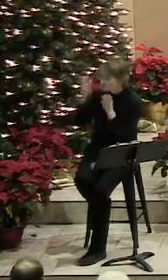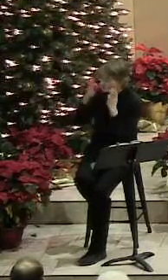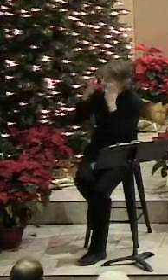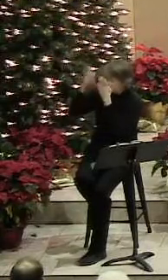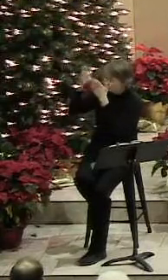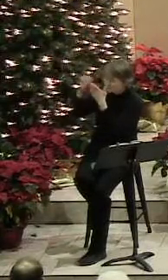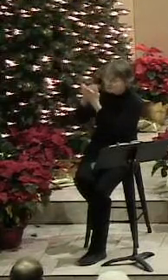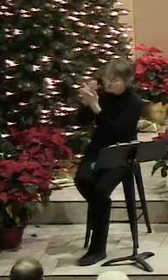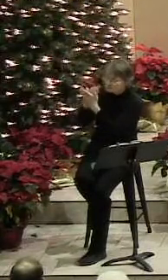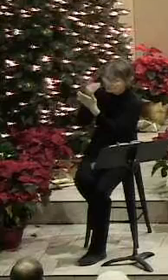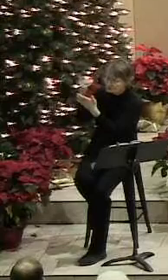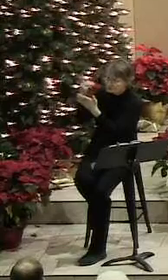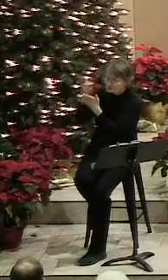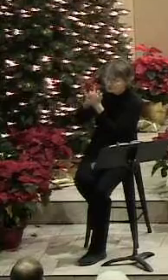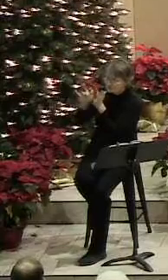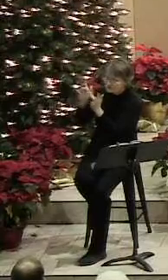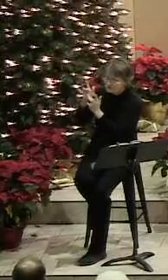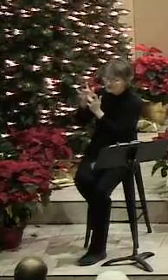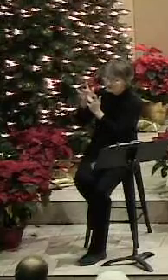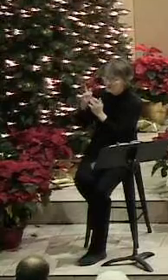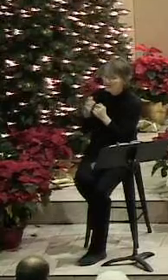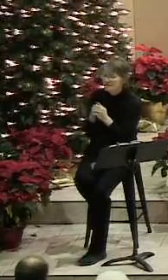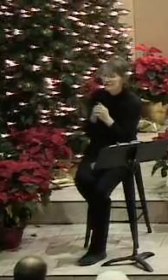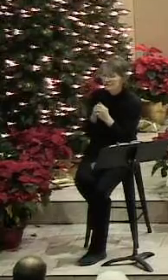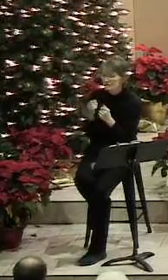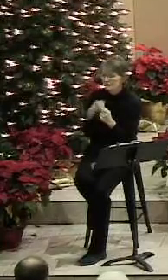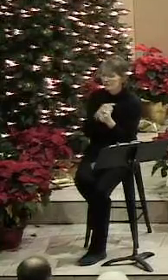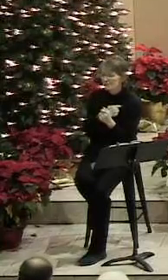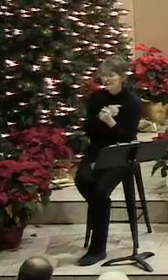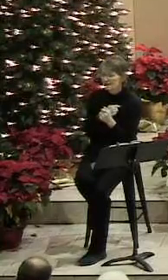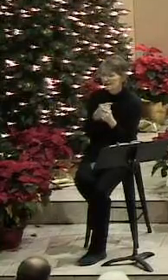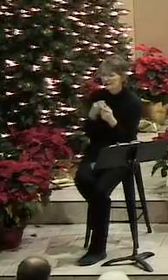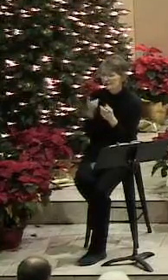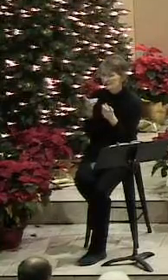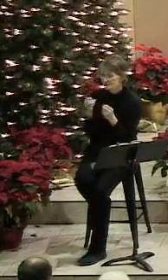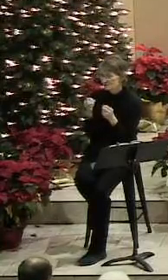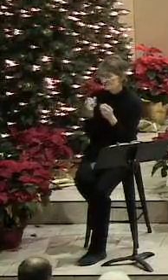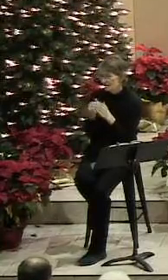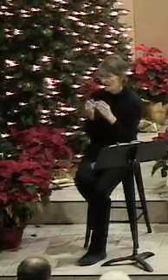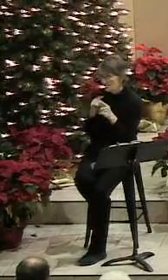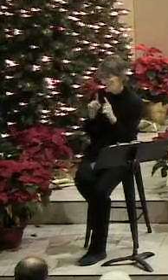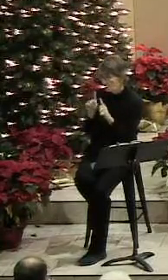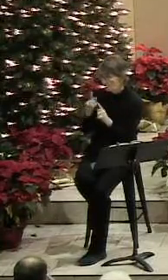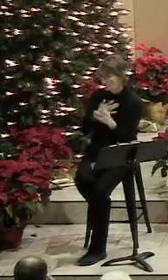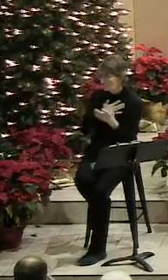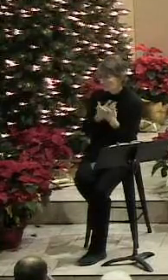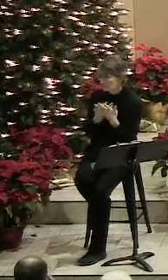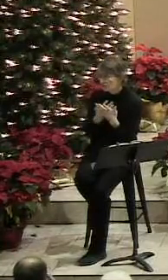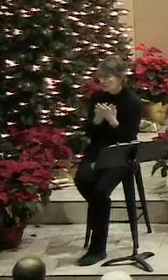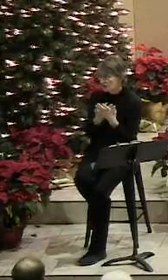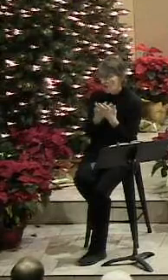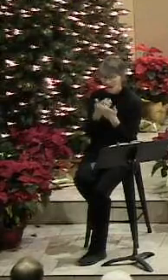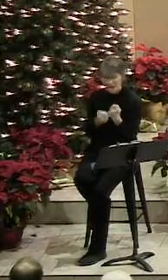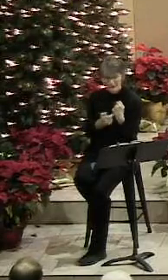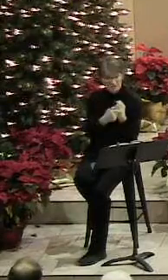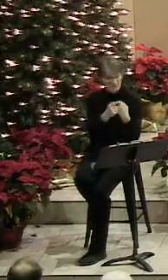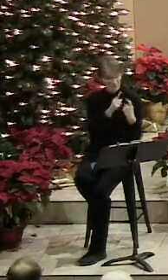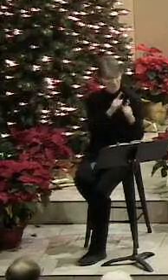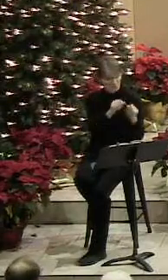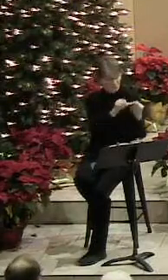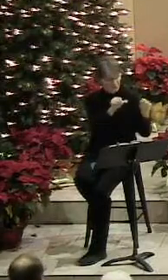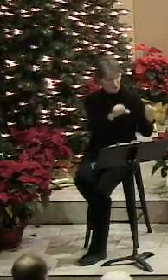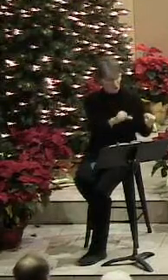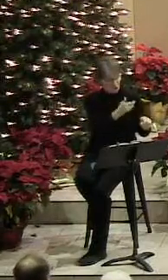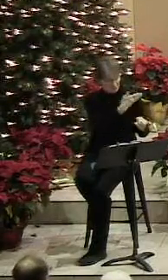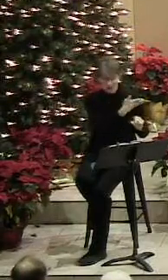Adam. We want to go to Christ. And we do that every time we go to confession, every time we come to this altar